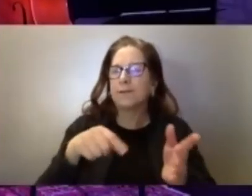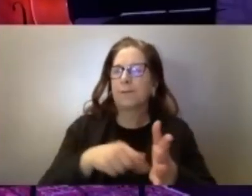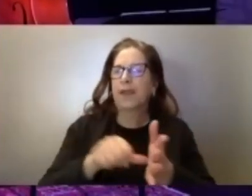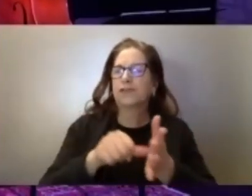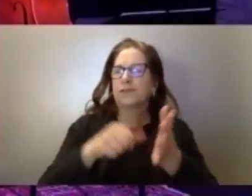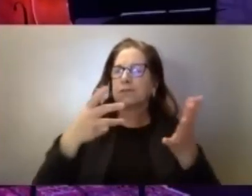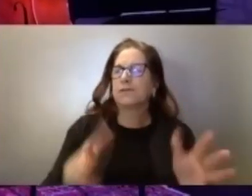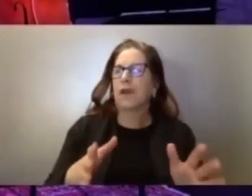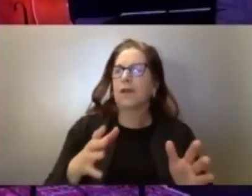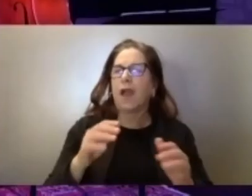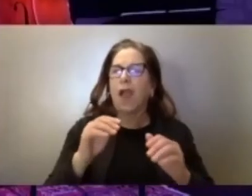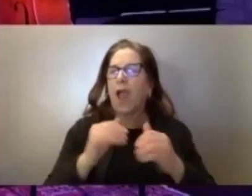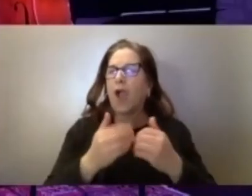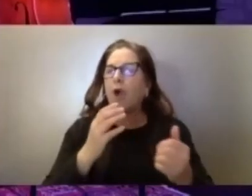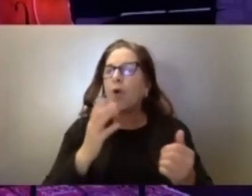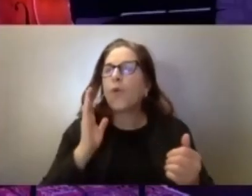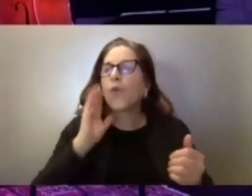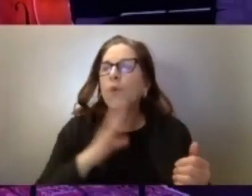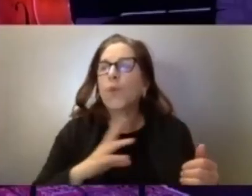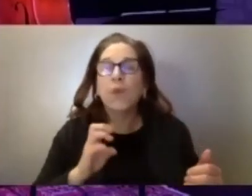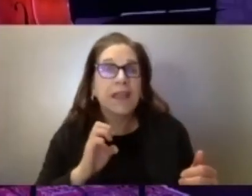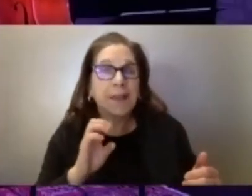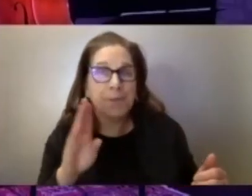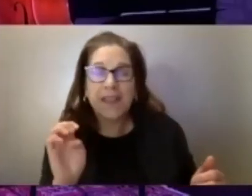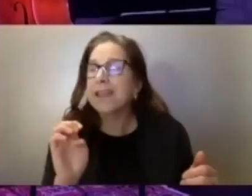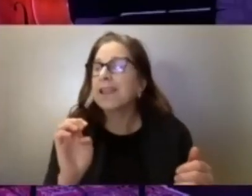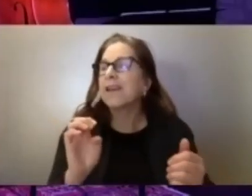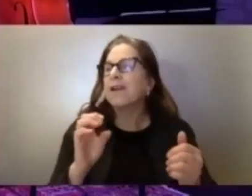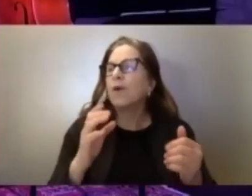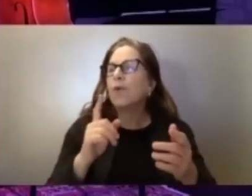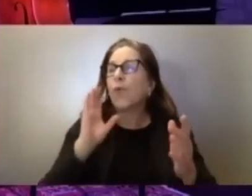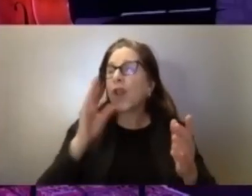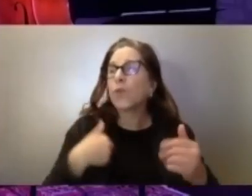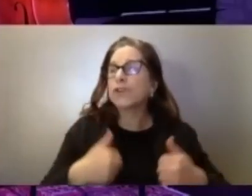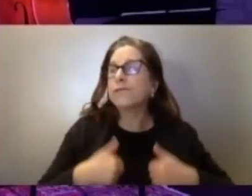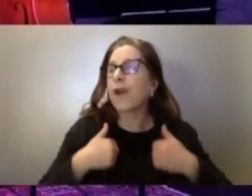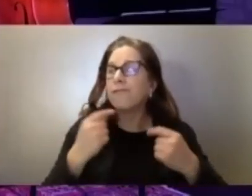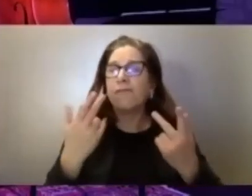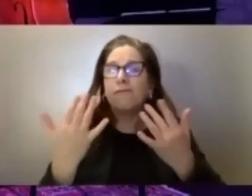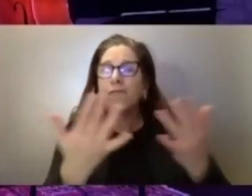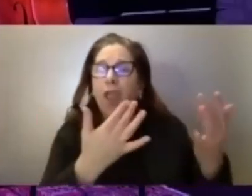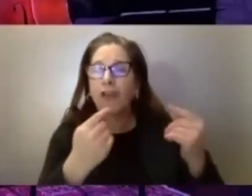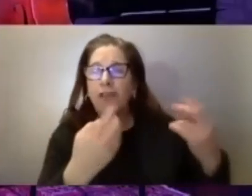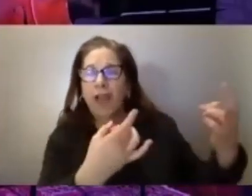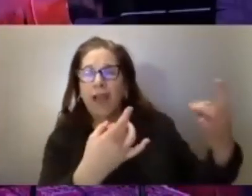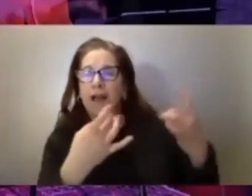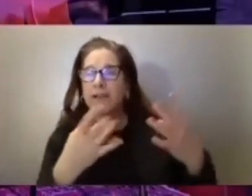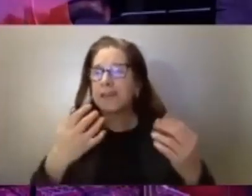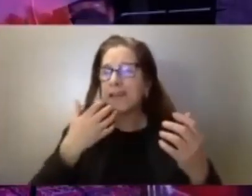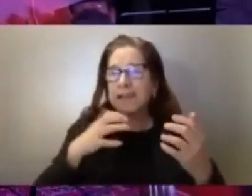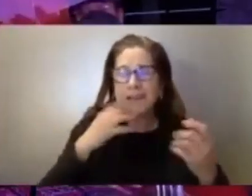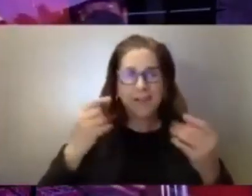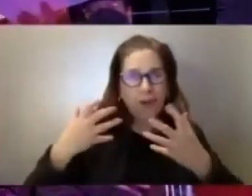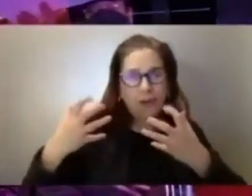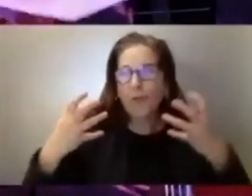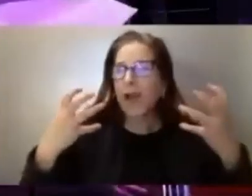done? Who will we be? Will we survive the fires, the hatred, the heat, the